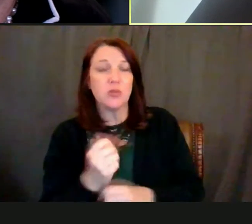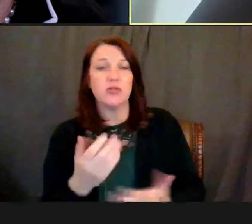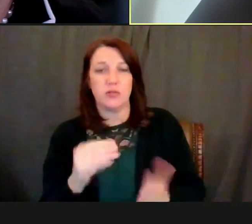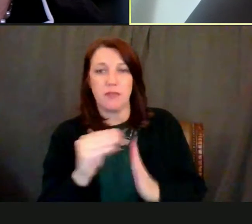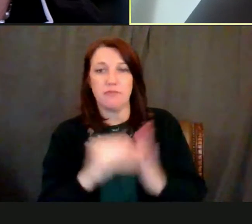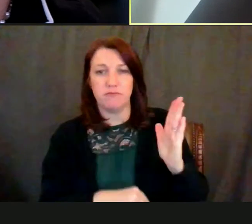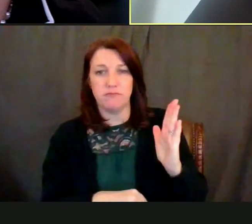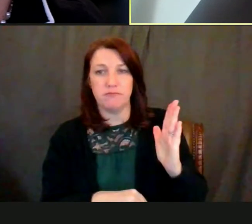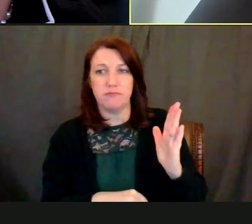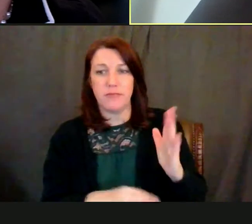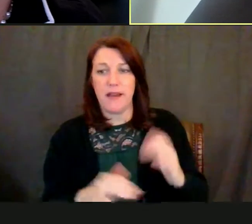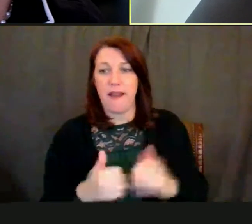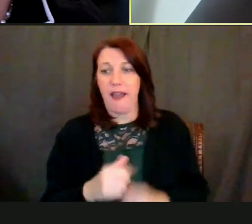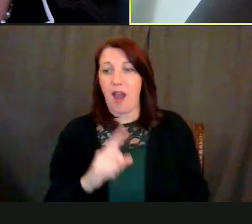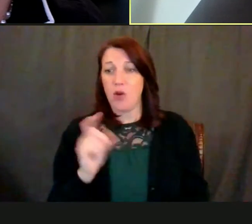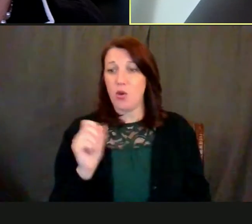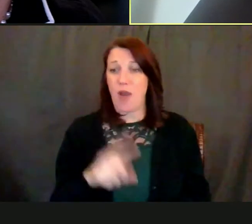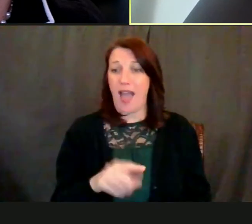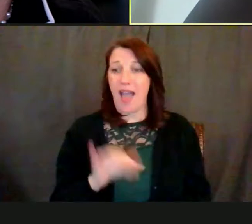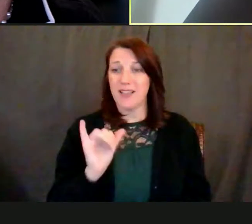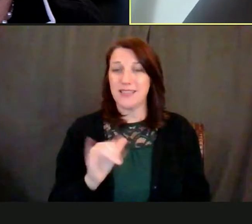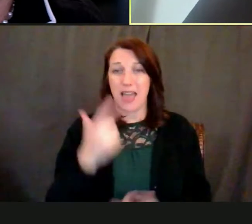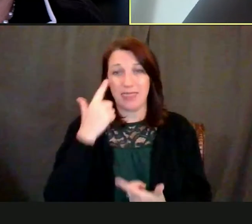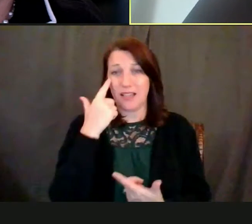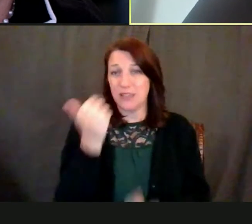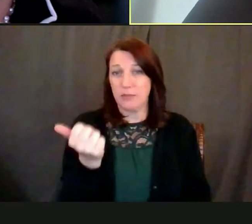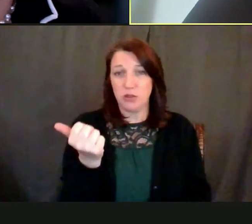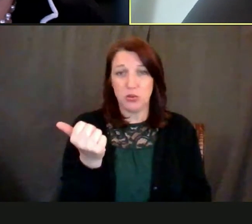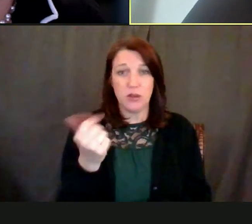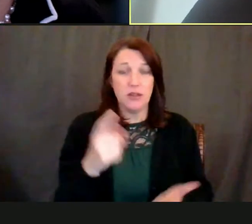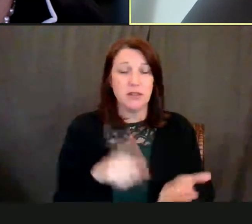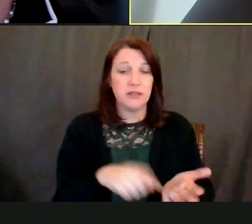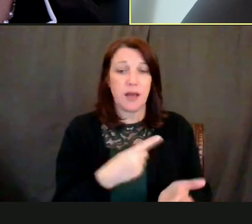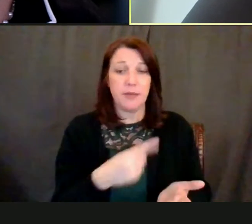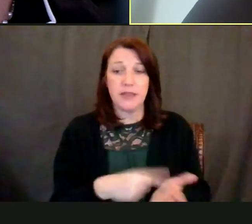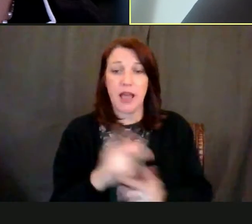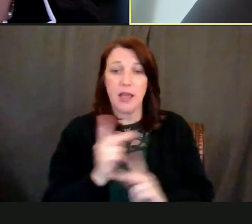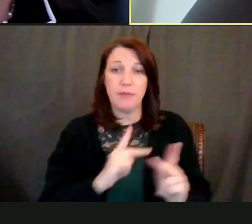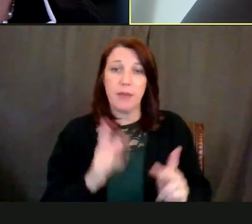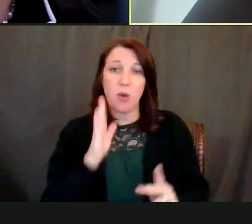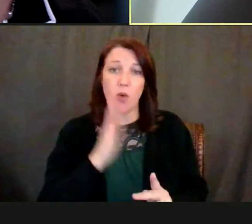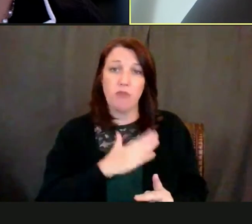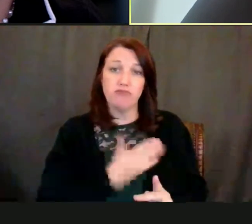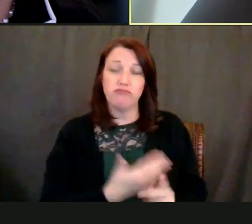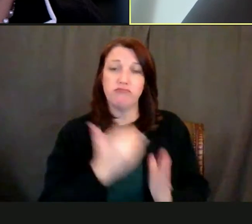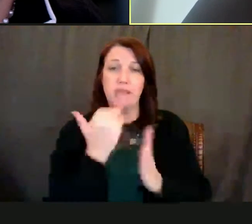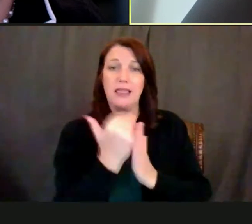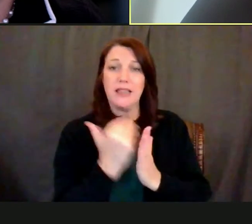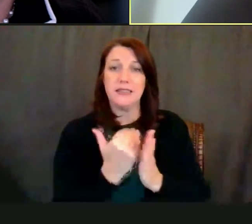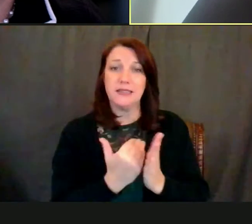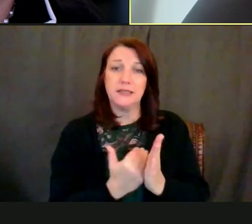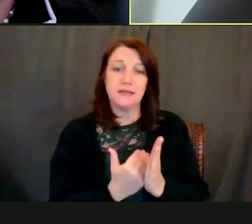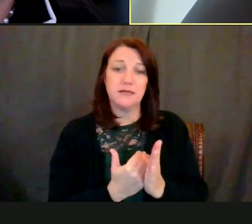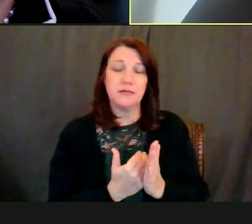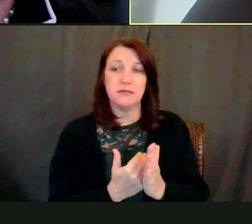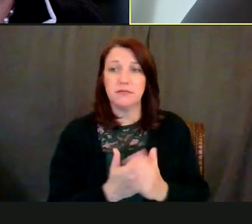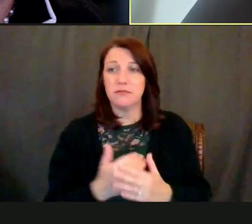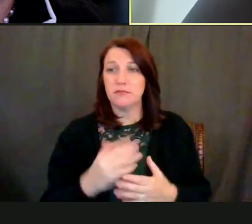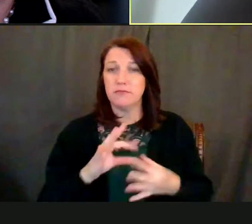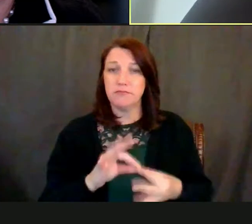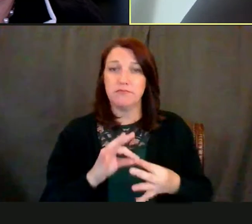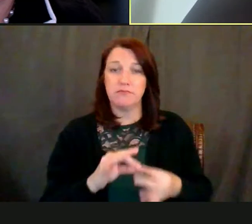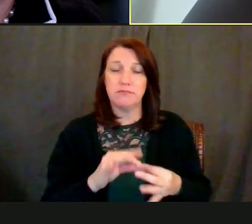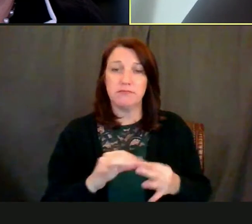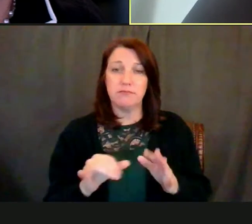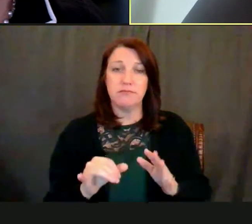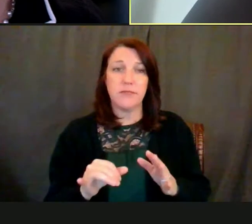you ask the question is up to you. Sometimes people will list, for example, all the racial categories, and then you